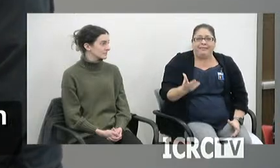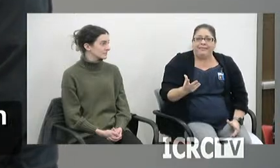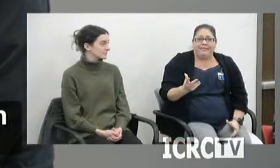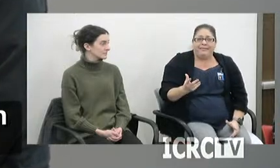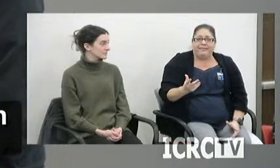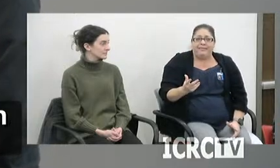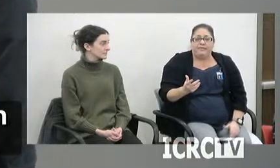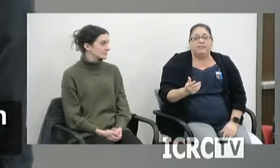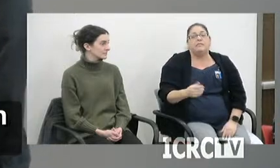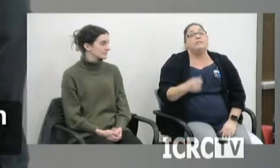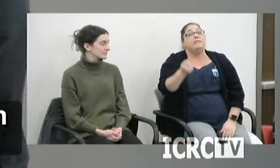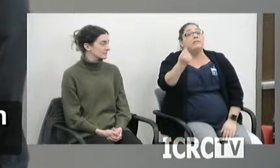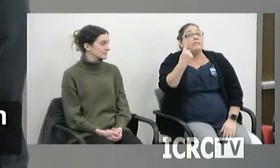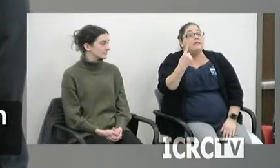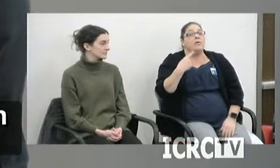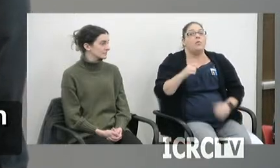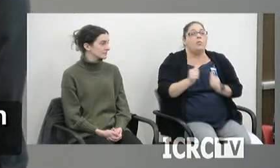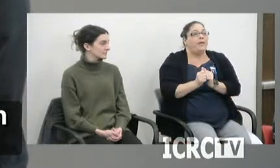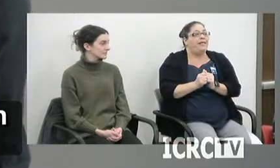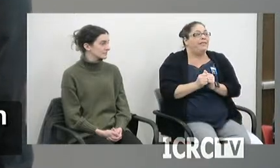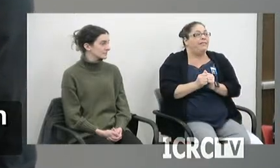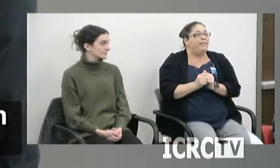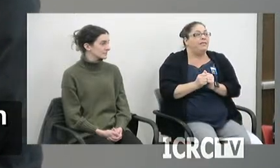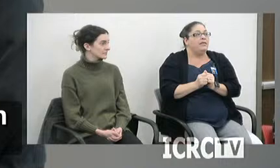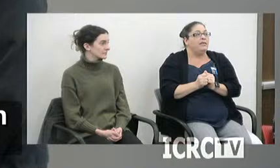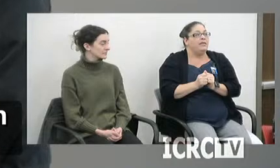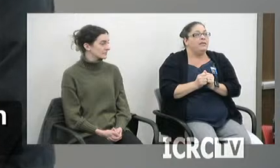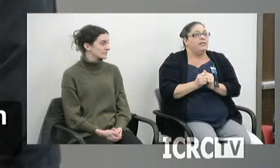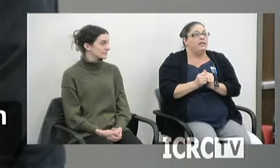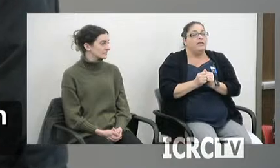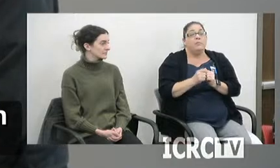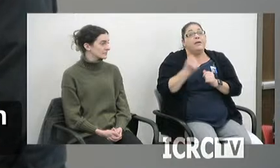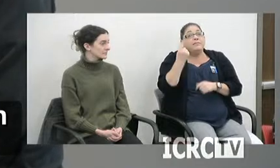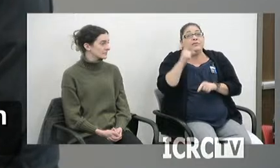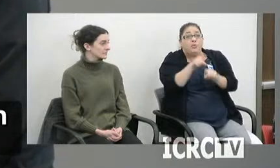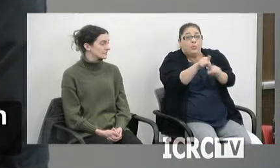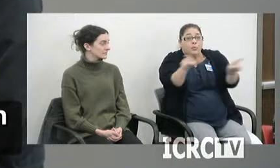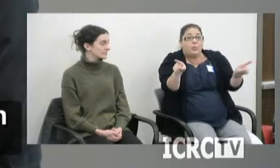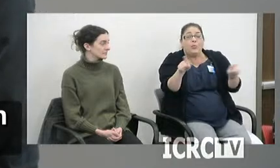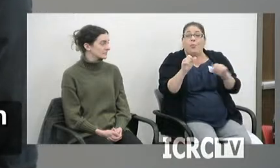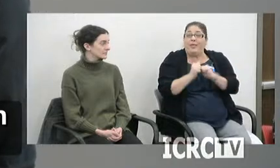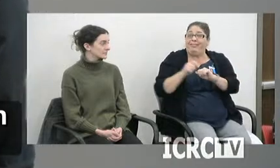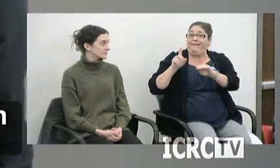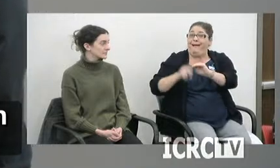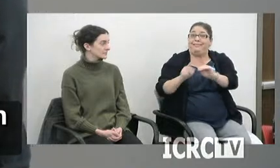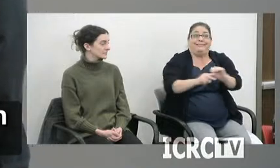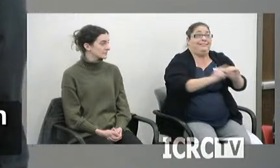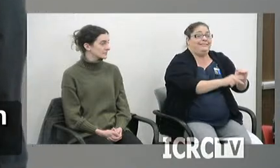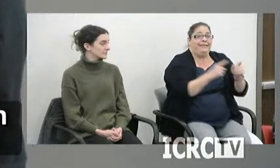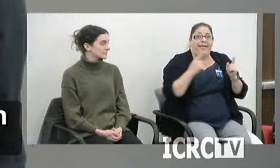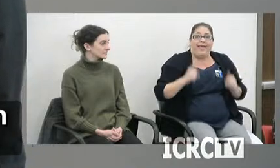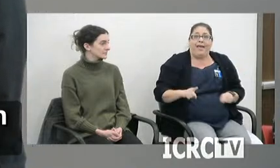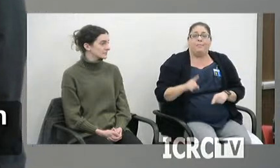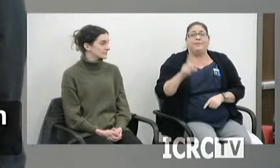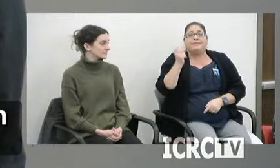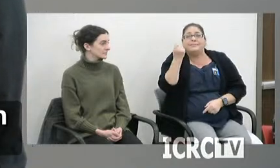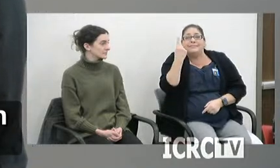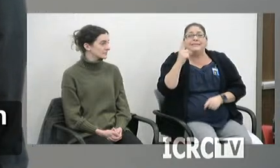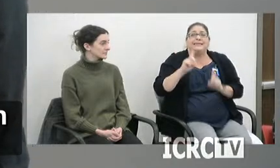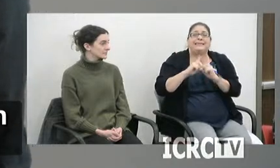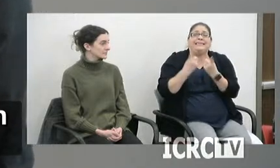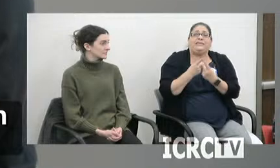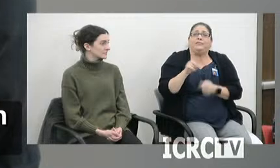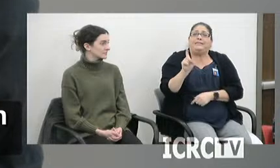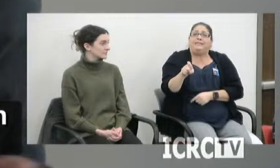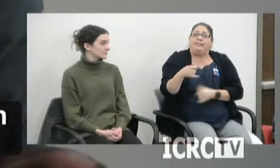I recognize that even with you have to recognize that even with cuts, the district will still need a